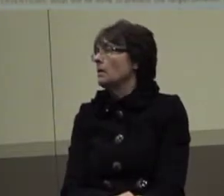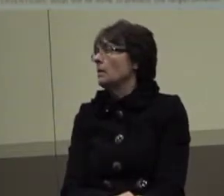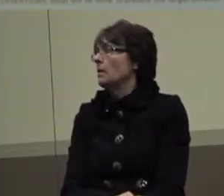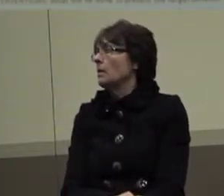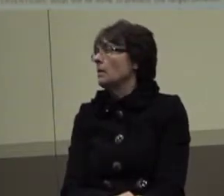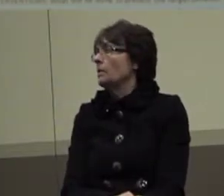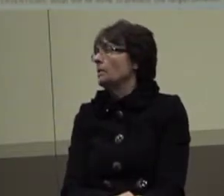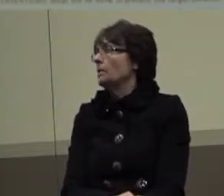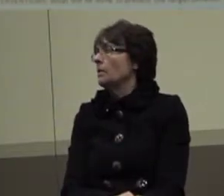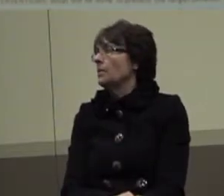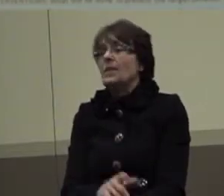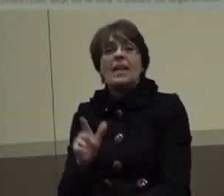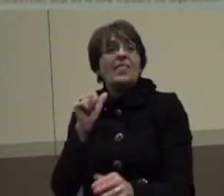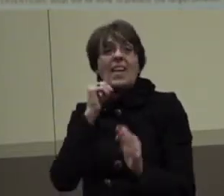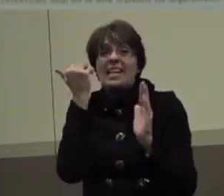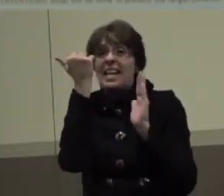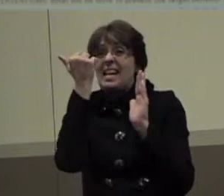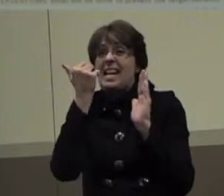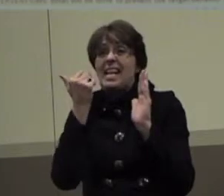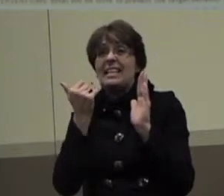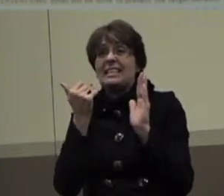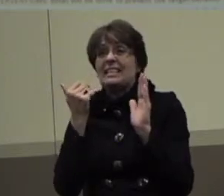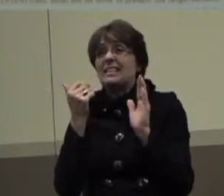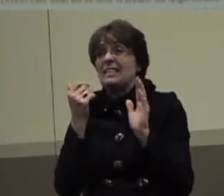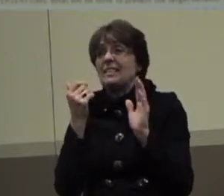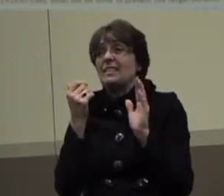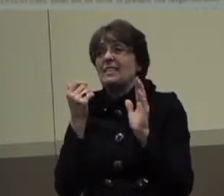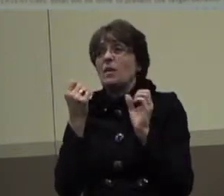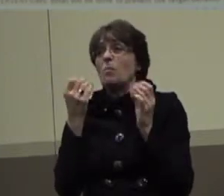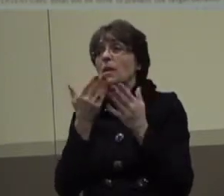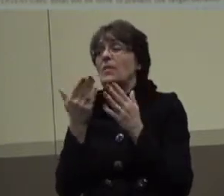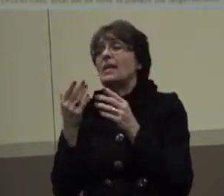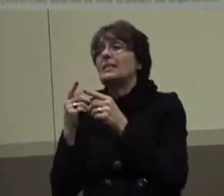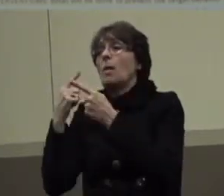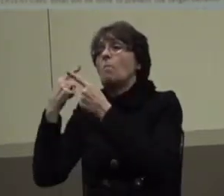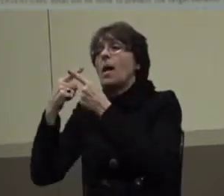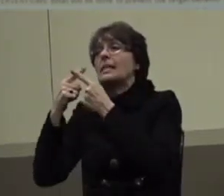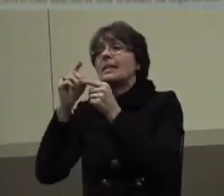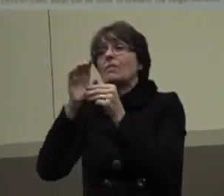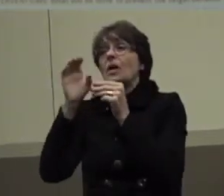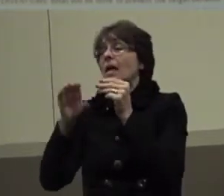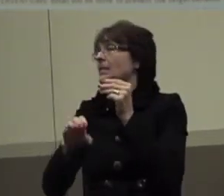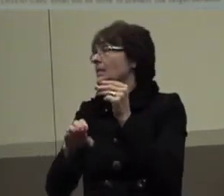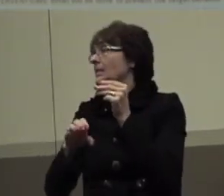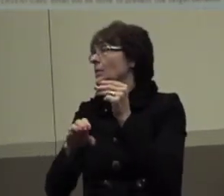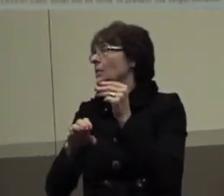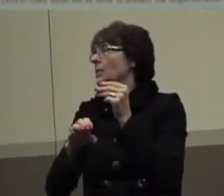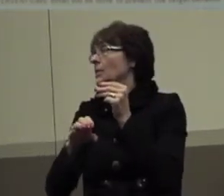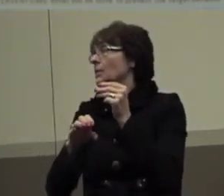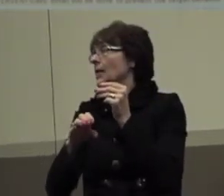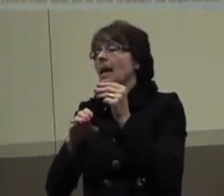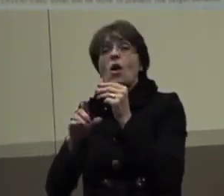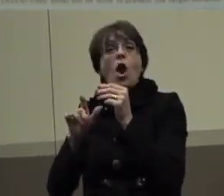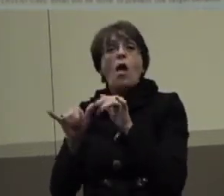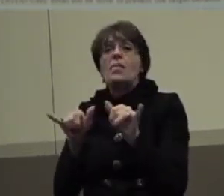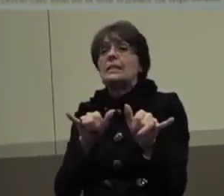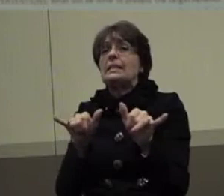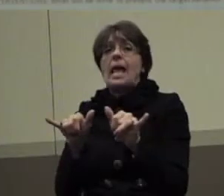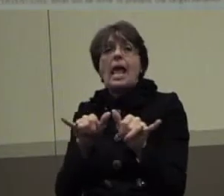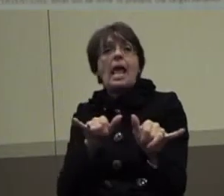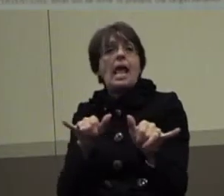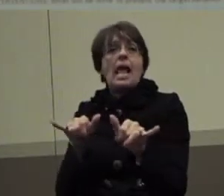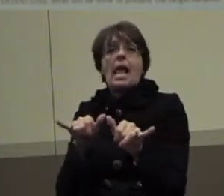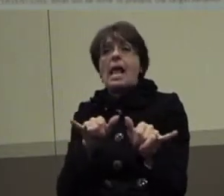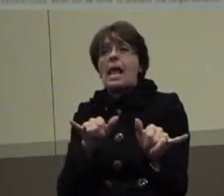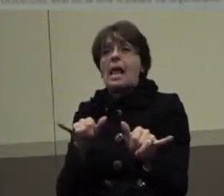They didn't list a lot of things, but yeah. All the positive consequences are exactly the same. All the positive consequences are exactly the same,